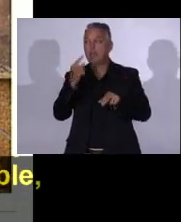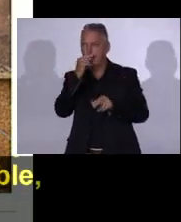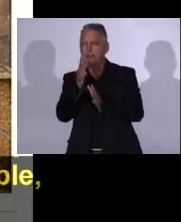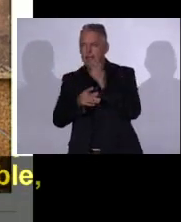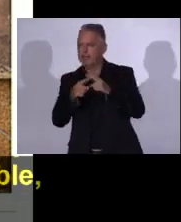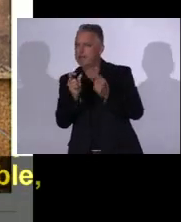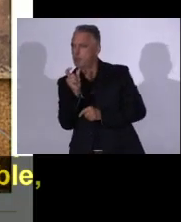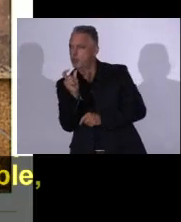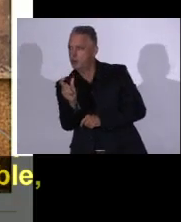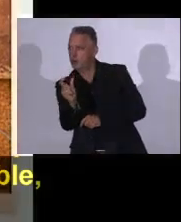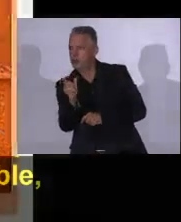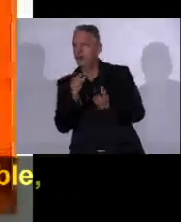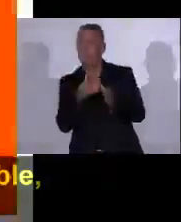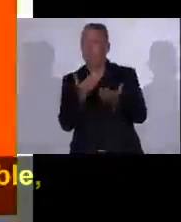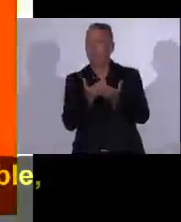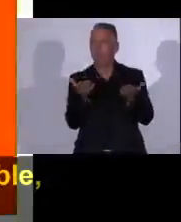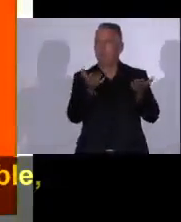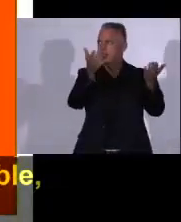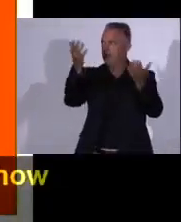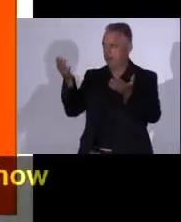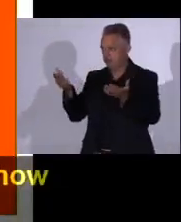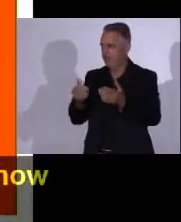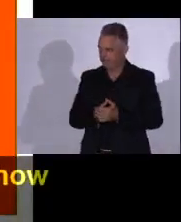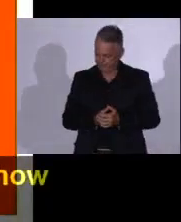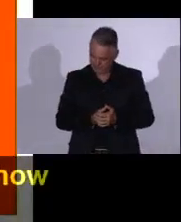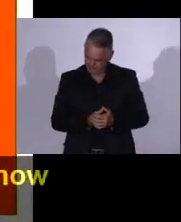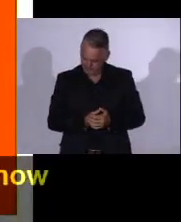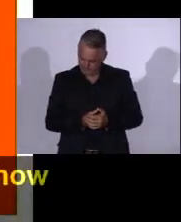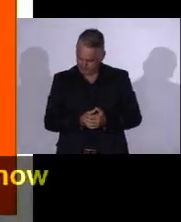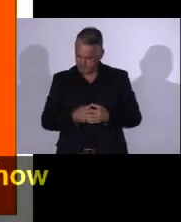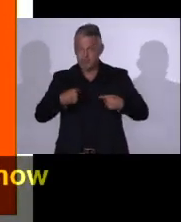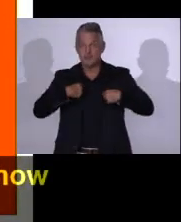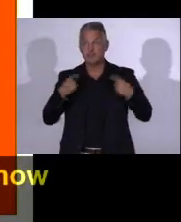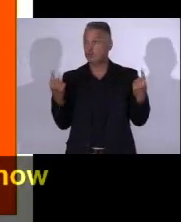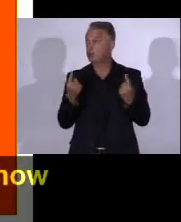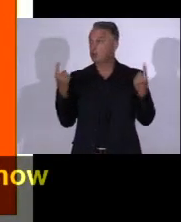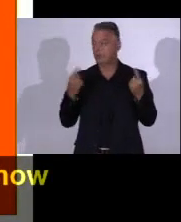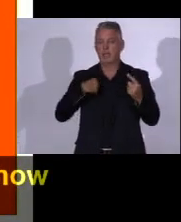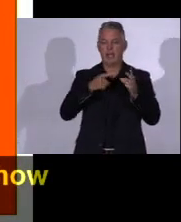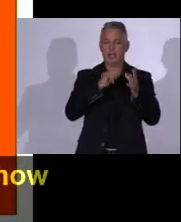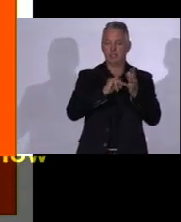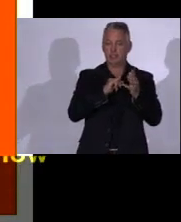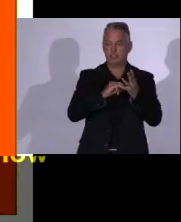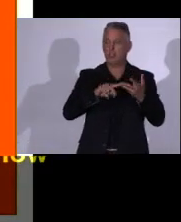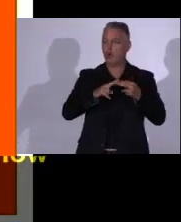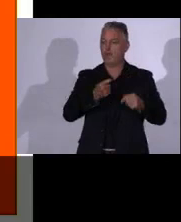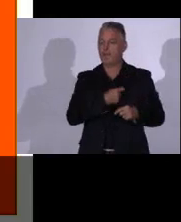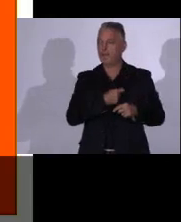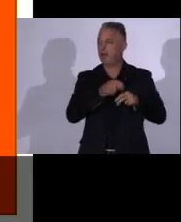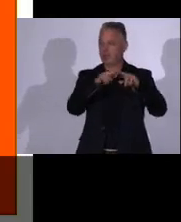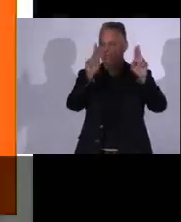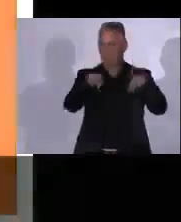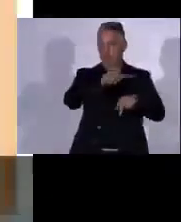So Great Getaways it is. First, a bit about us. We are an association of member camps around the country,